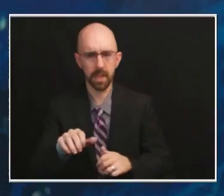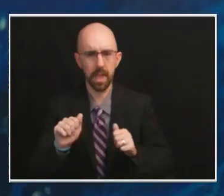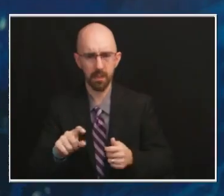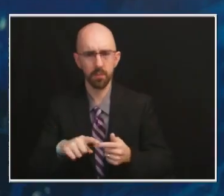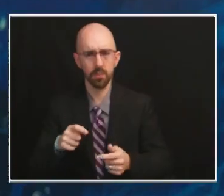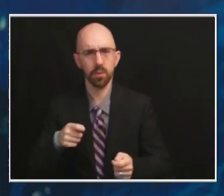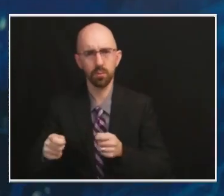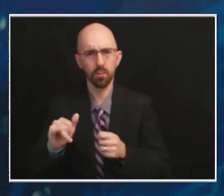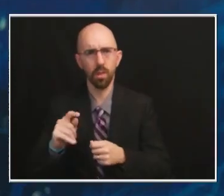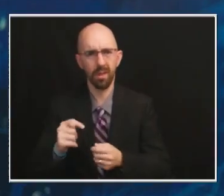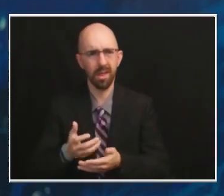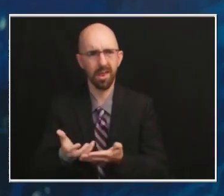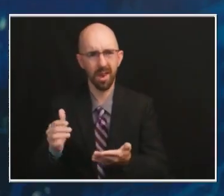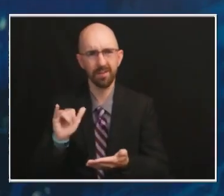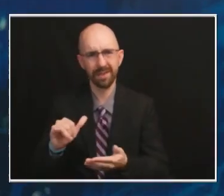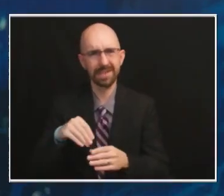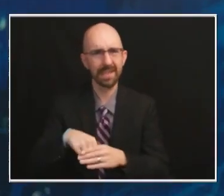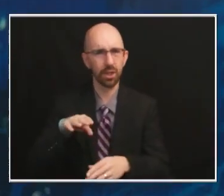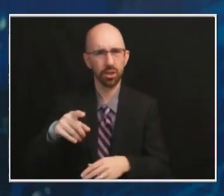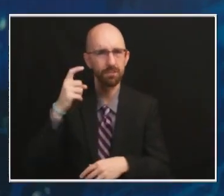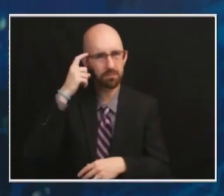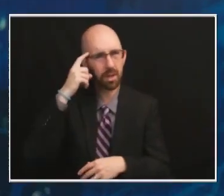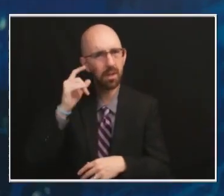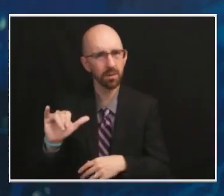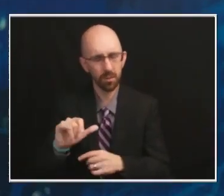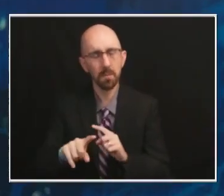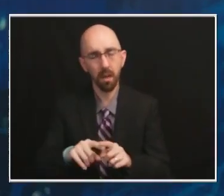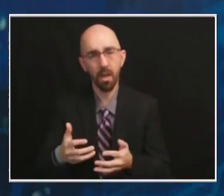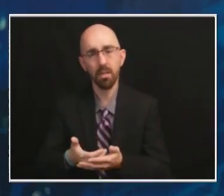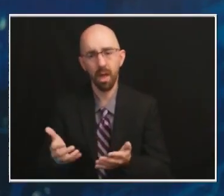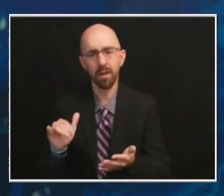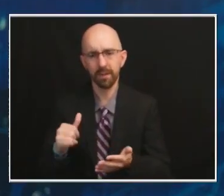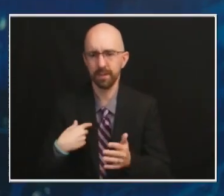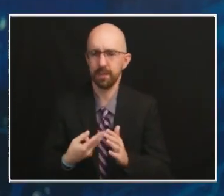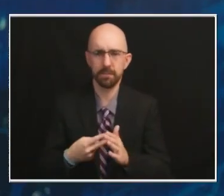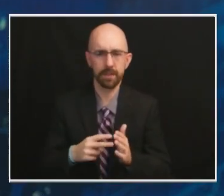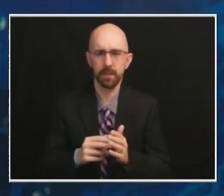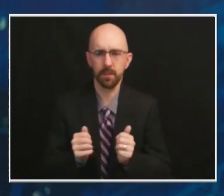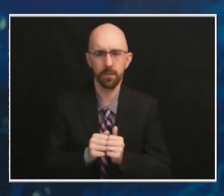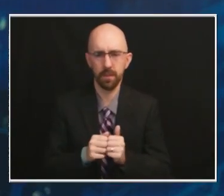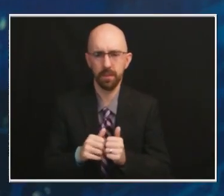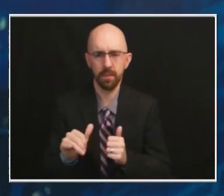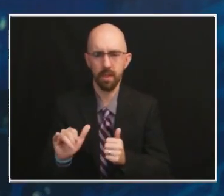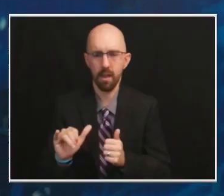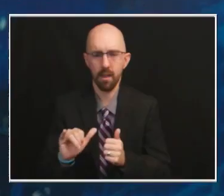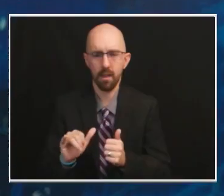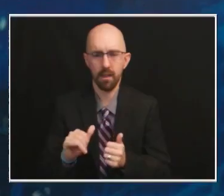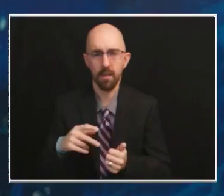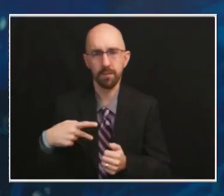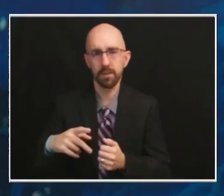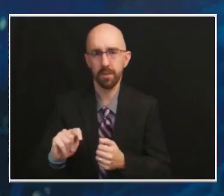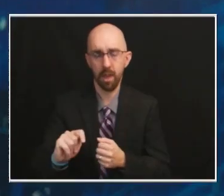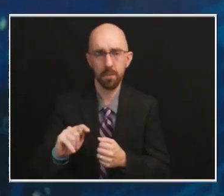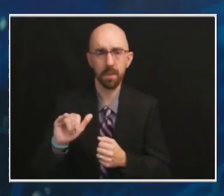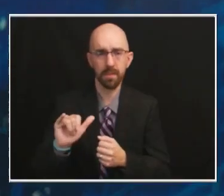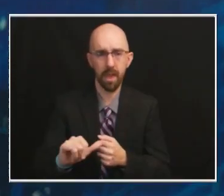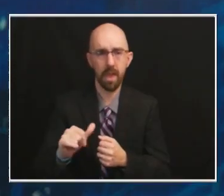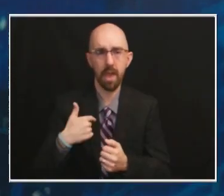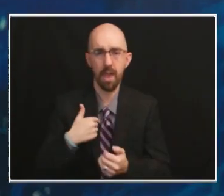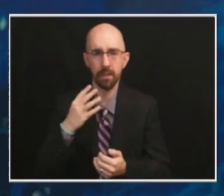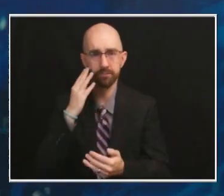lot of this is in your brain, but a lot of this, I mean, especially with the physical therapy that I went through,